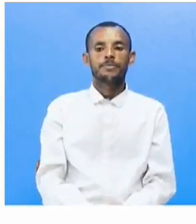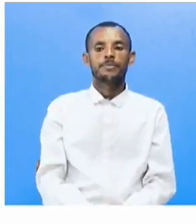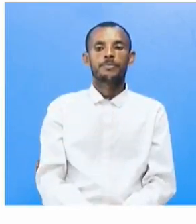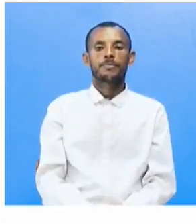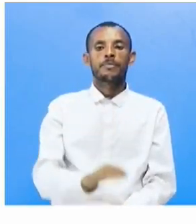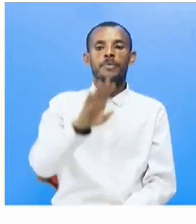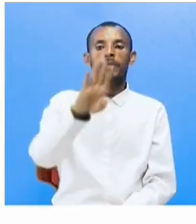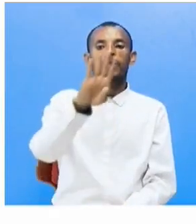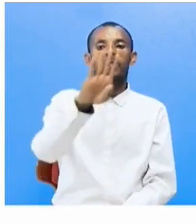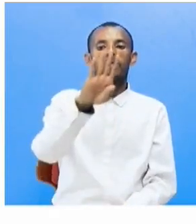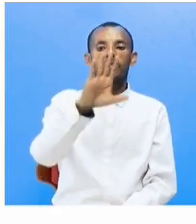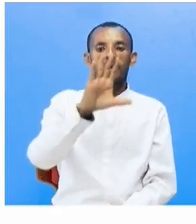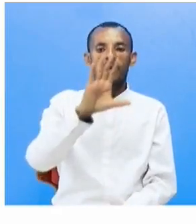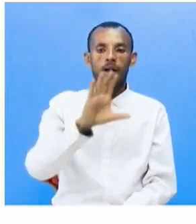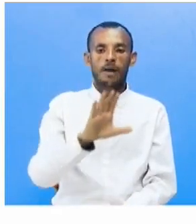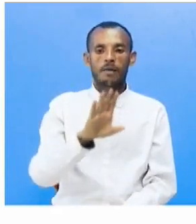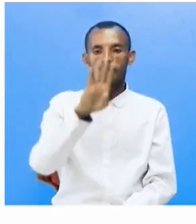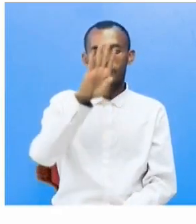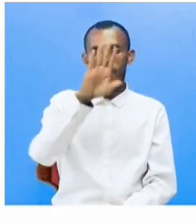400 eggs.